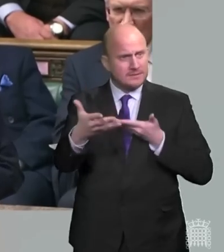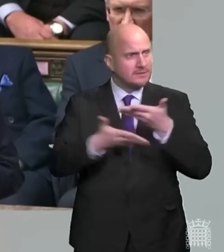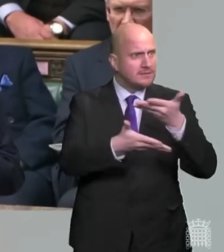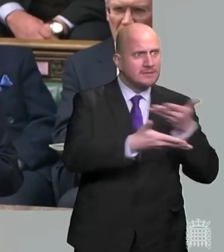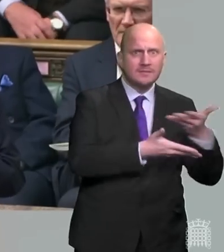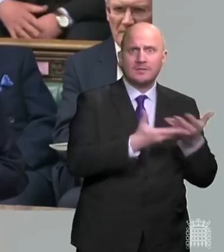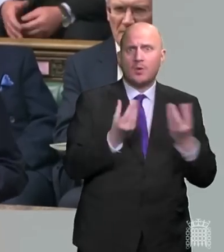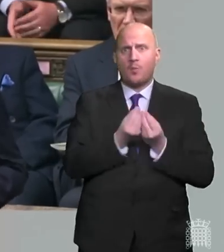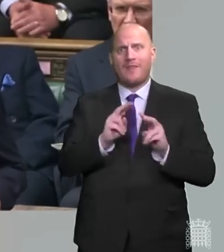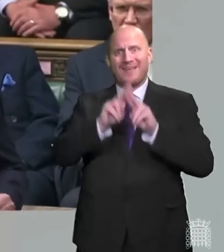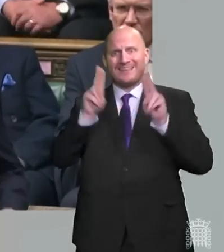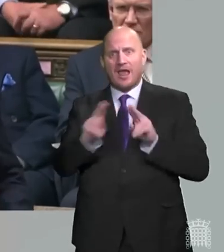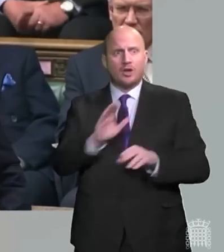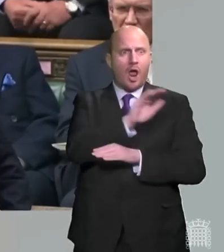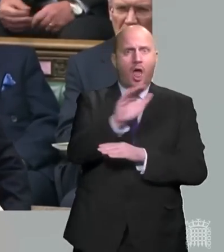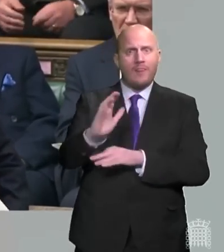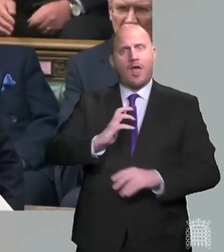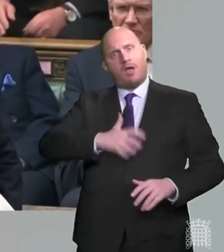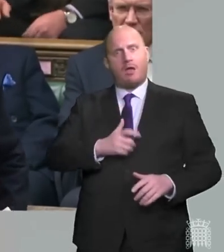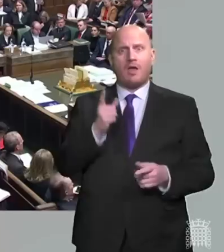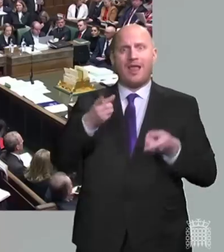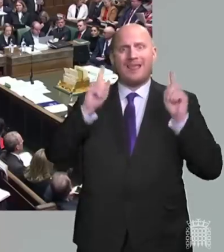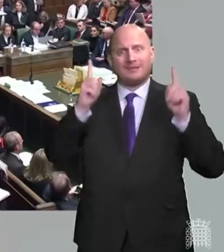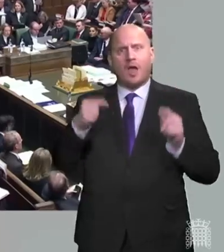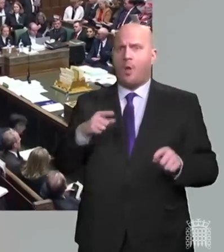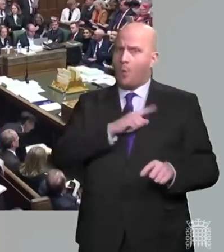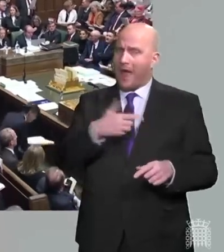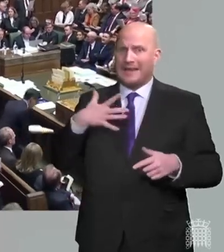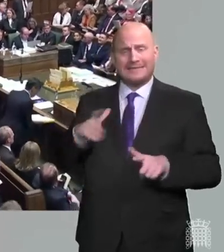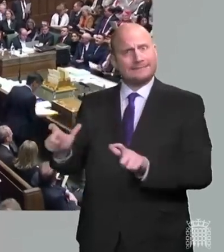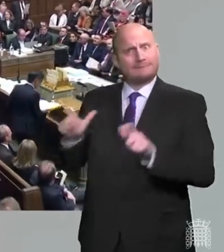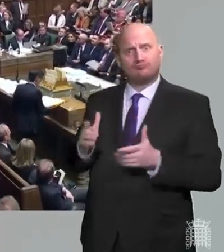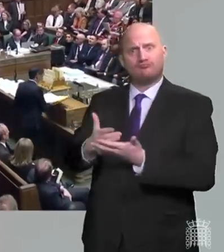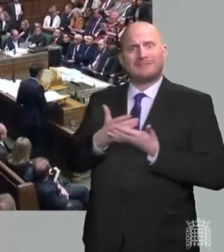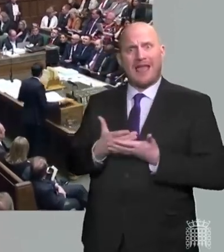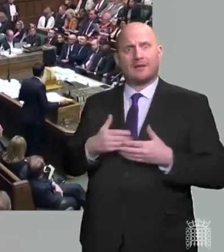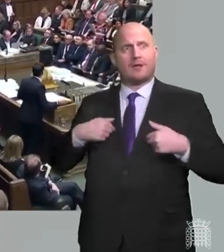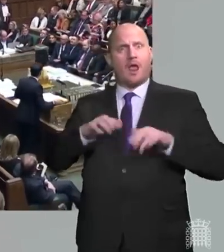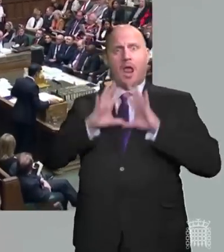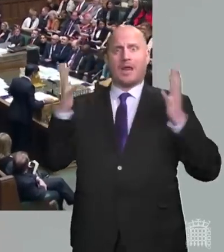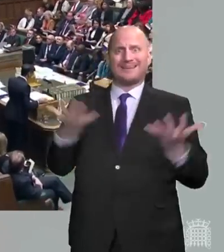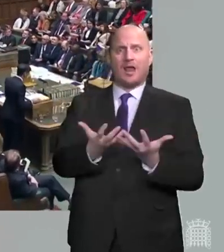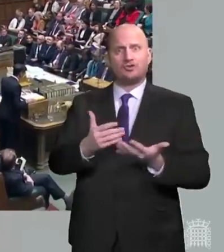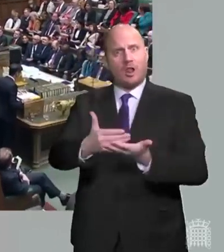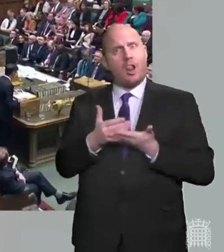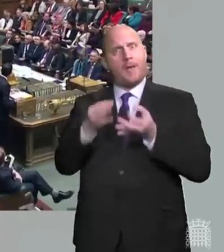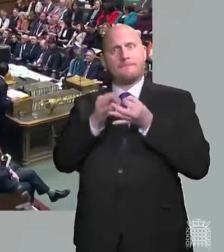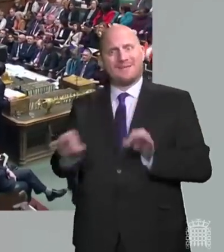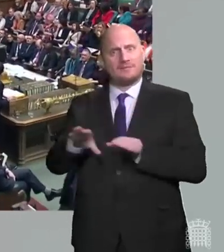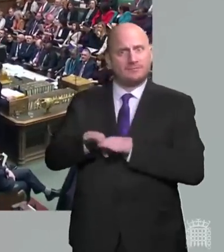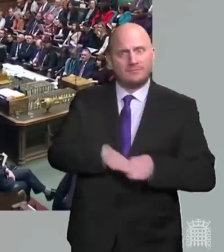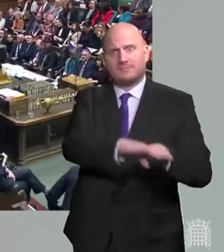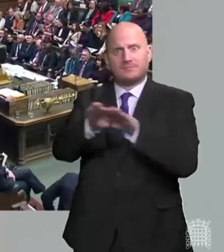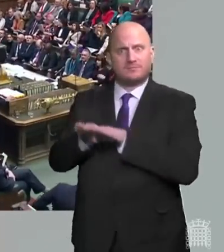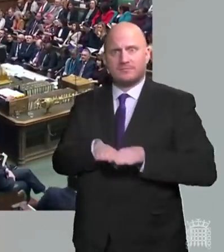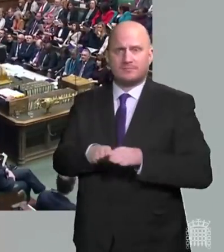order, because ultimately that is what we're really talking about. Prime Minister. Well, Mr Speaker, I've made clear that the